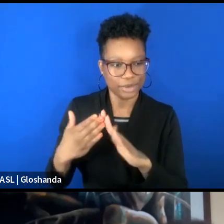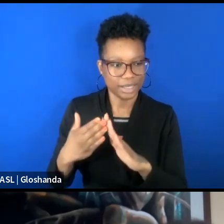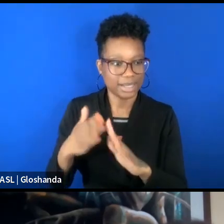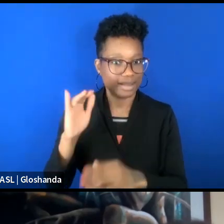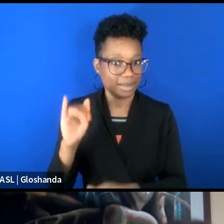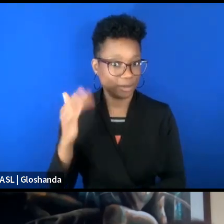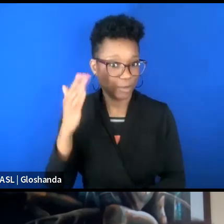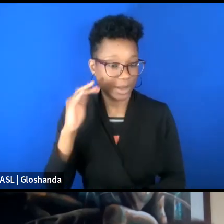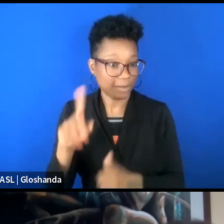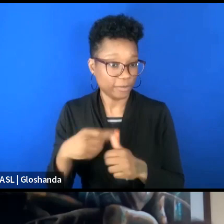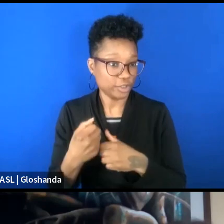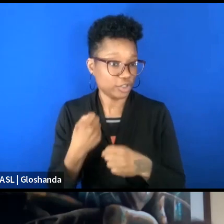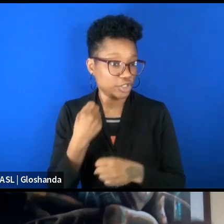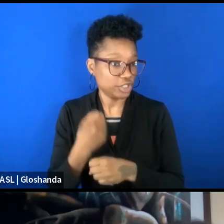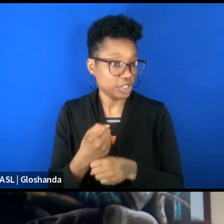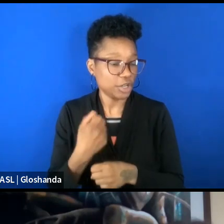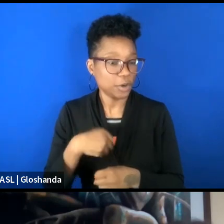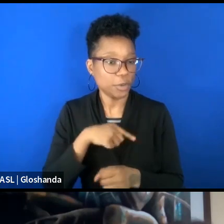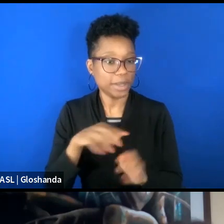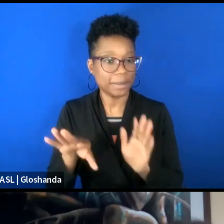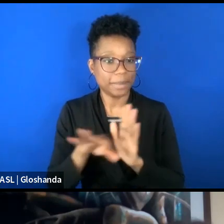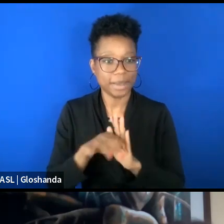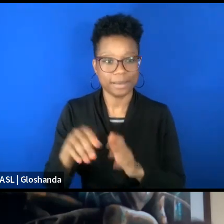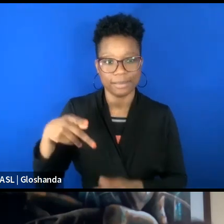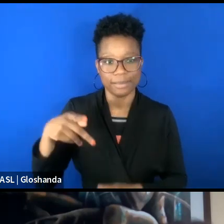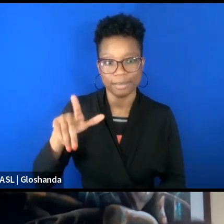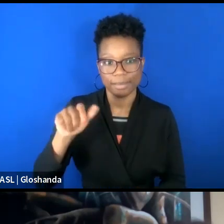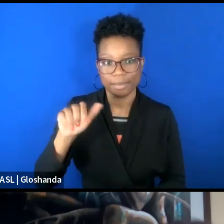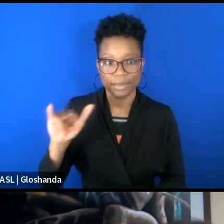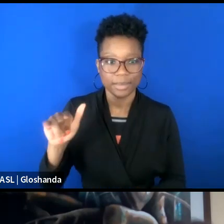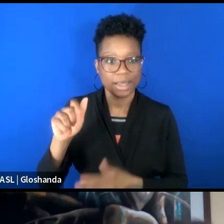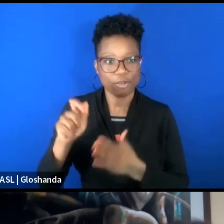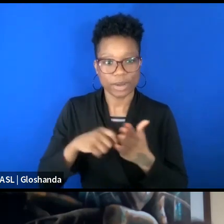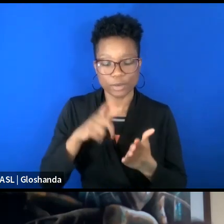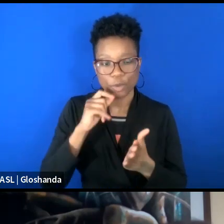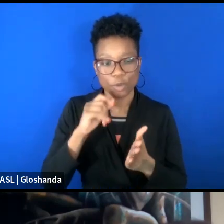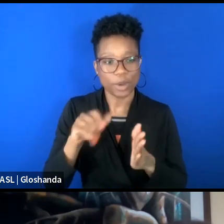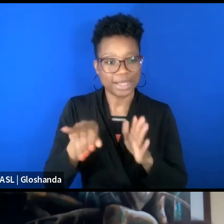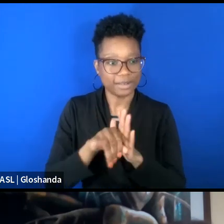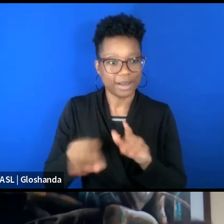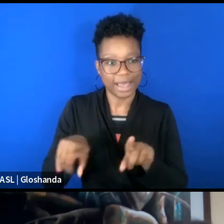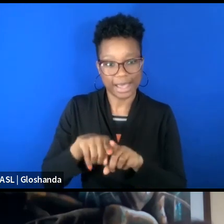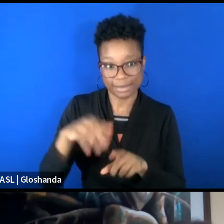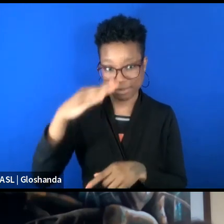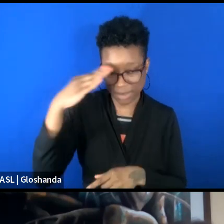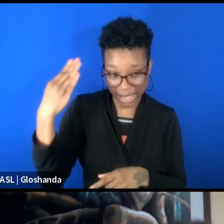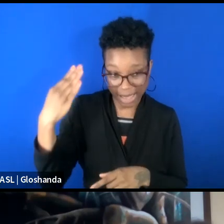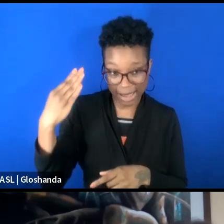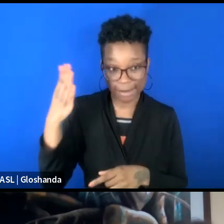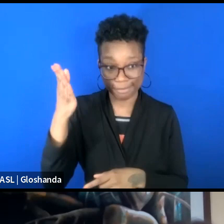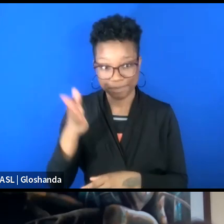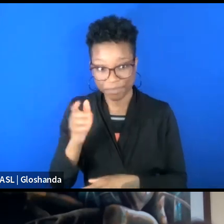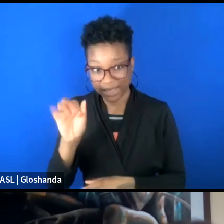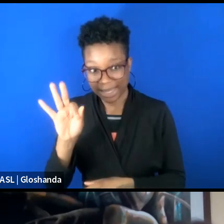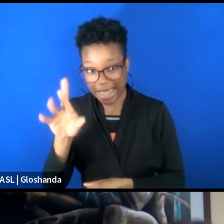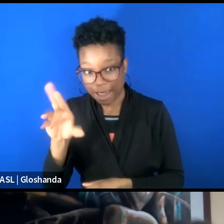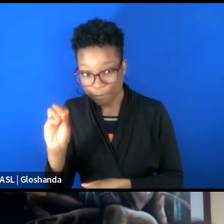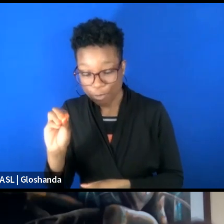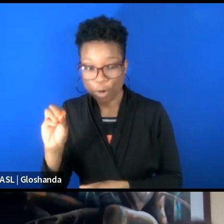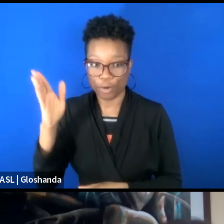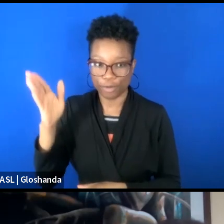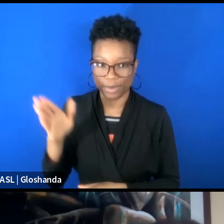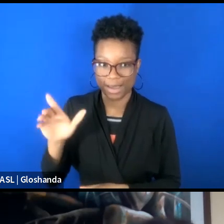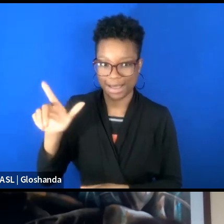chose playwrights that identified as Black or Afro-Latine. It just so happened